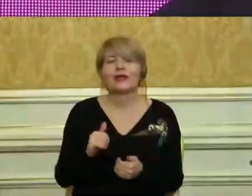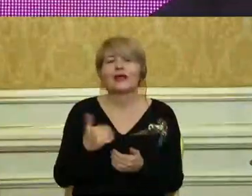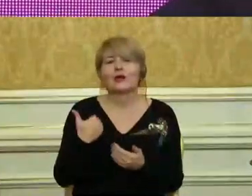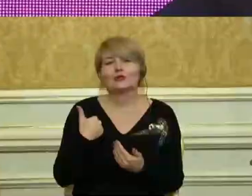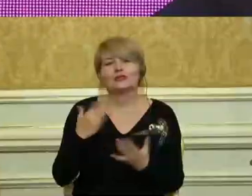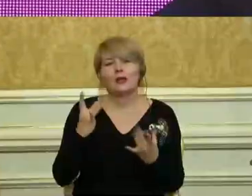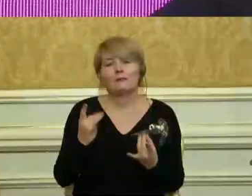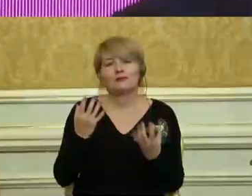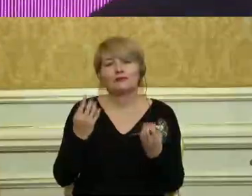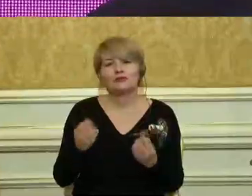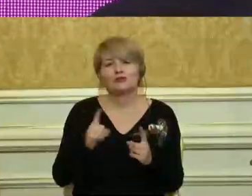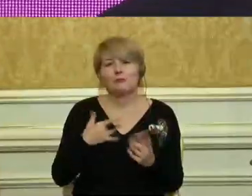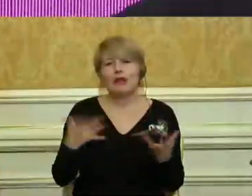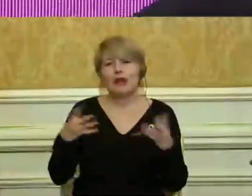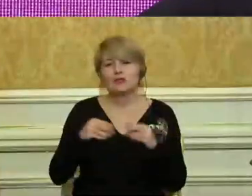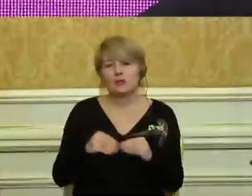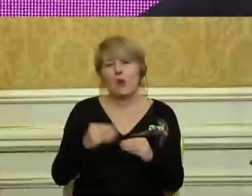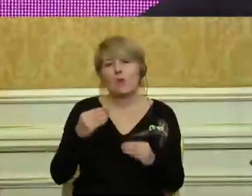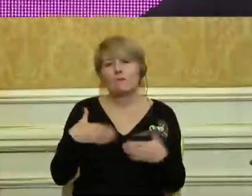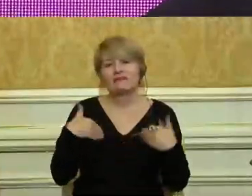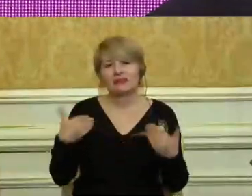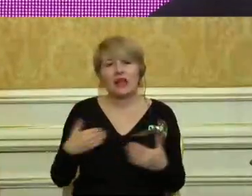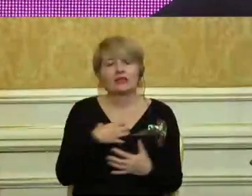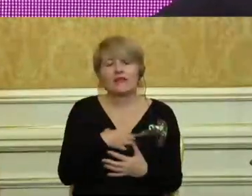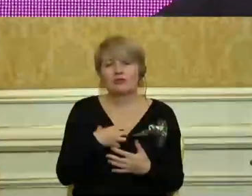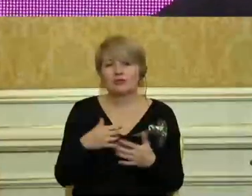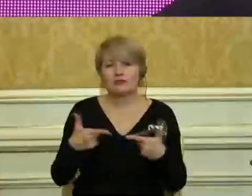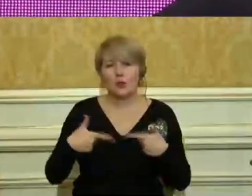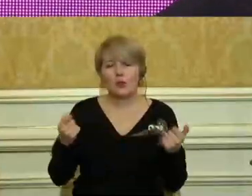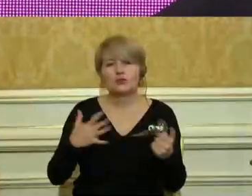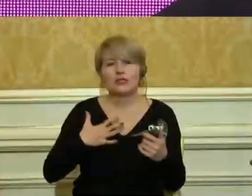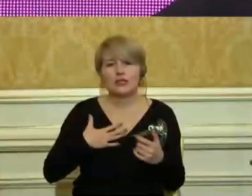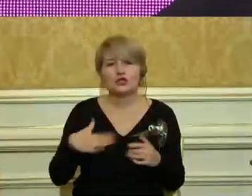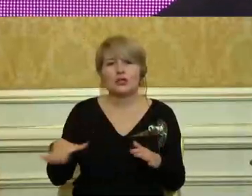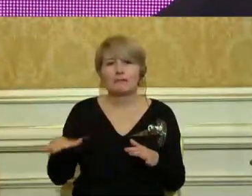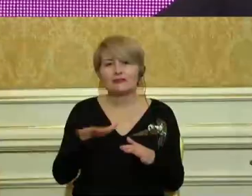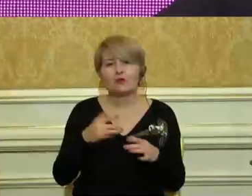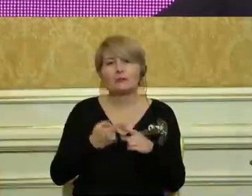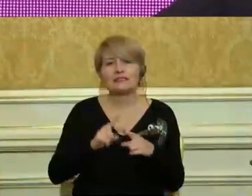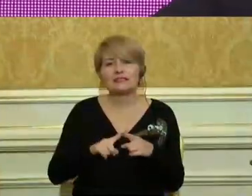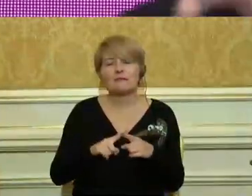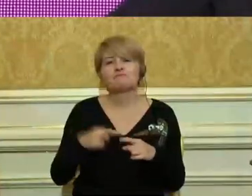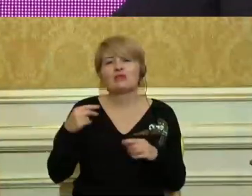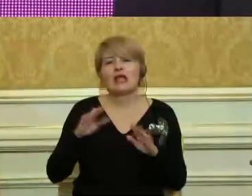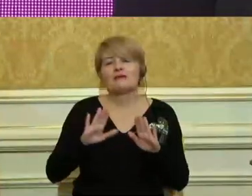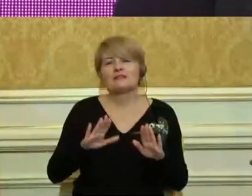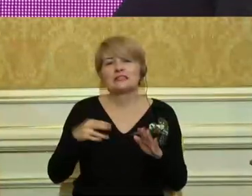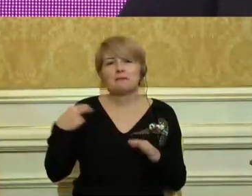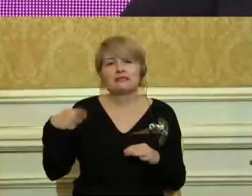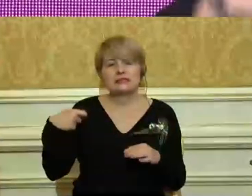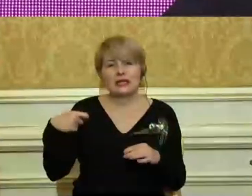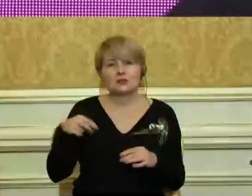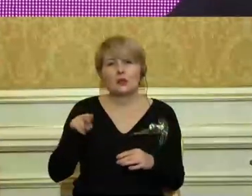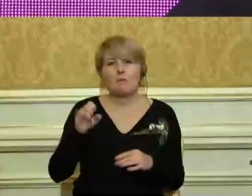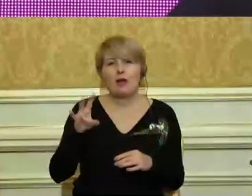inspiring platform speeches. And I would like to greet the extremely important guest, Vice President of the